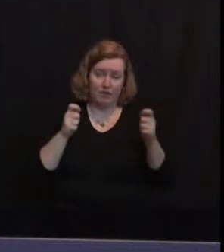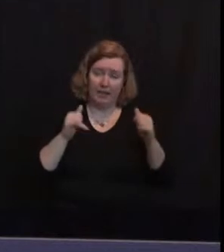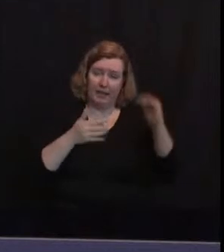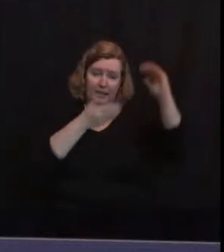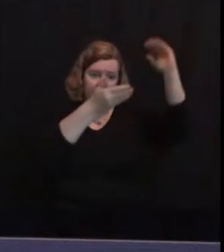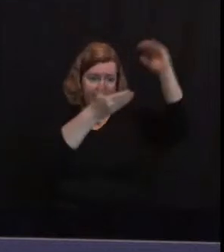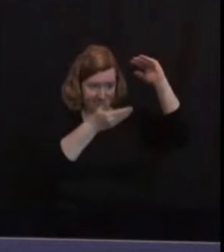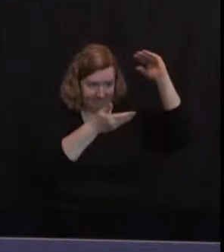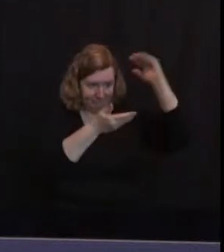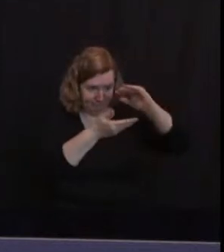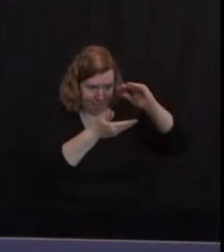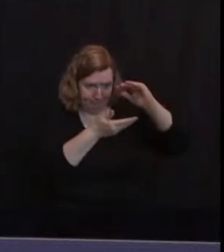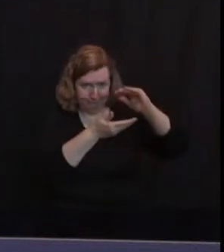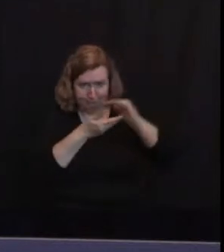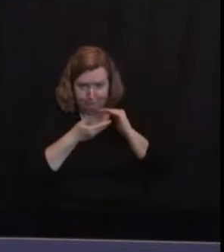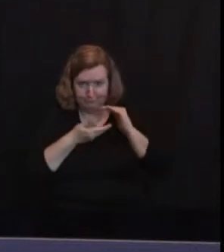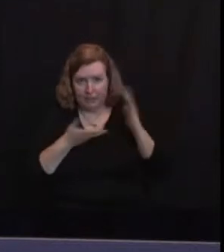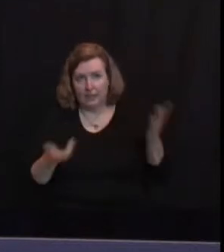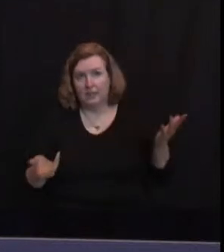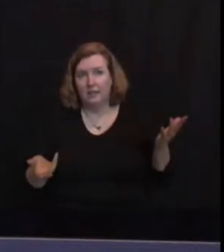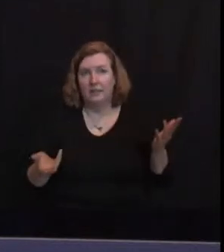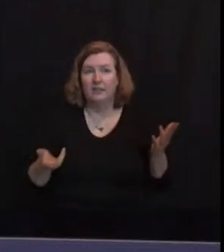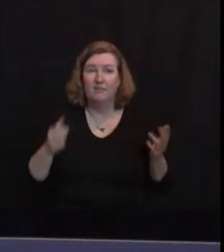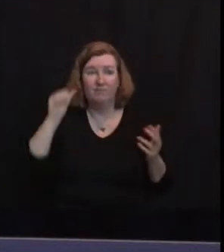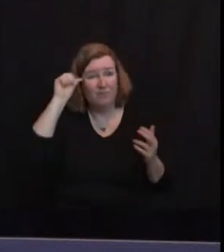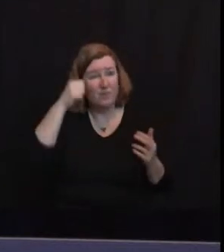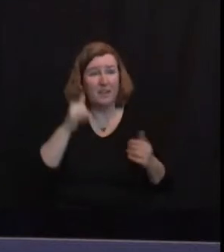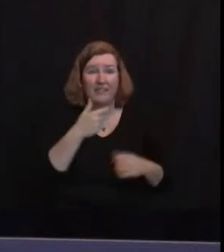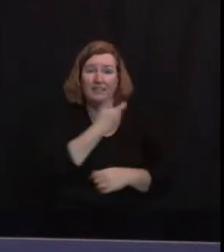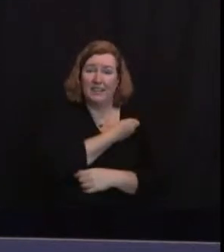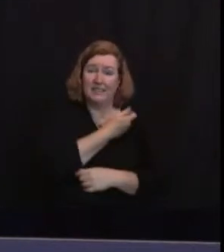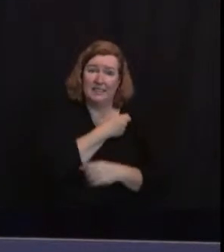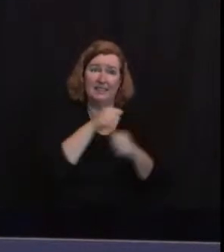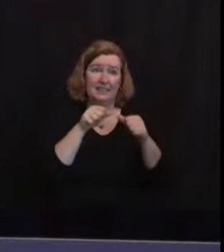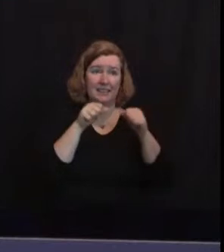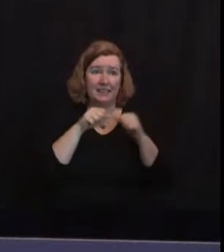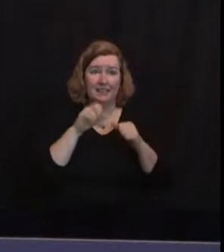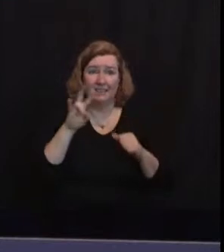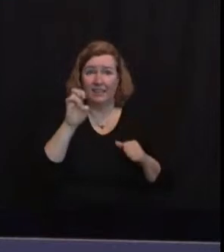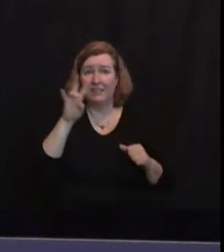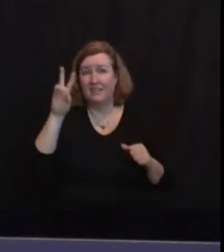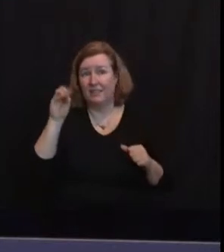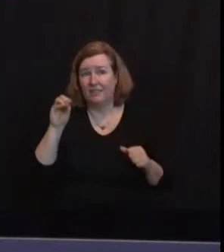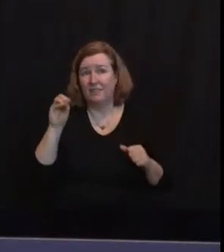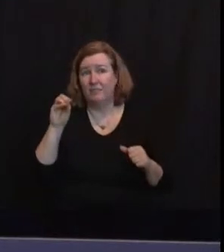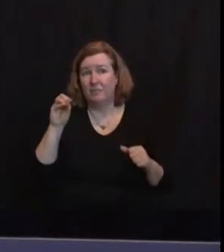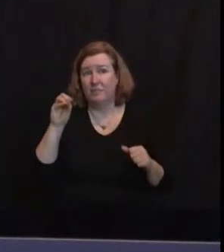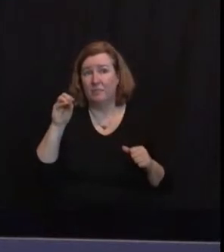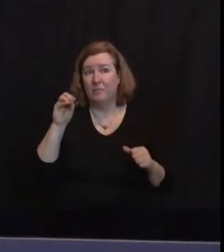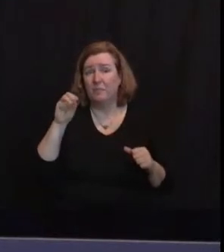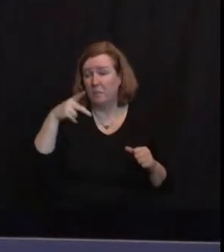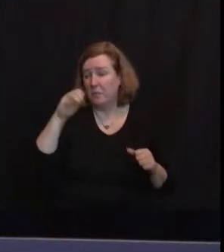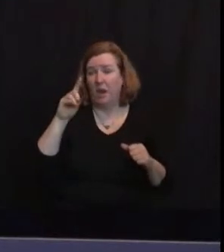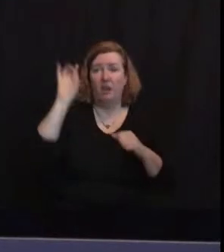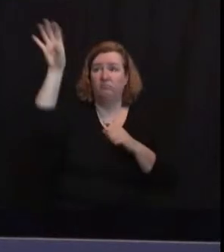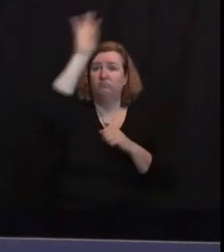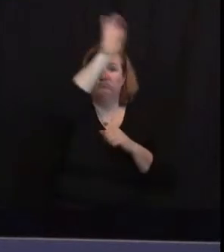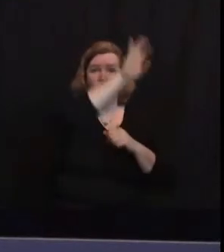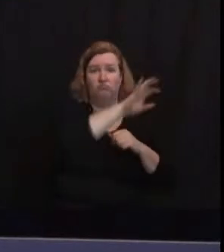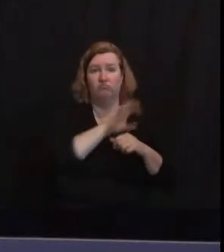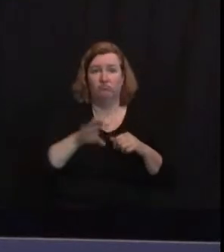over 770 pods, and we want to make sure they stay active so people are close to a vaccine site.